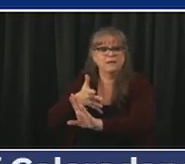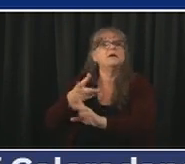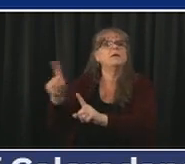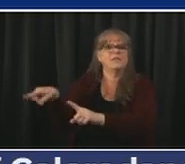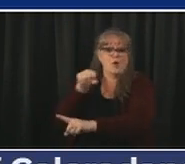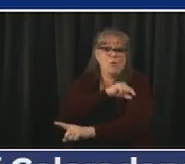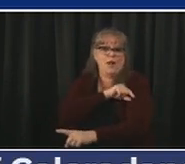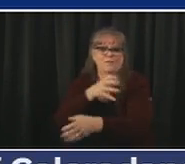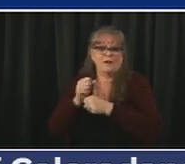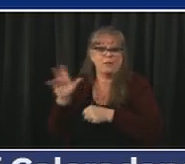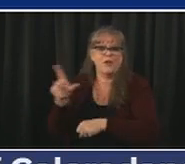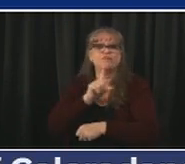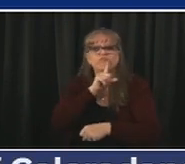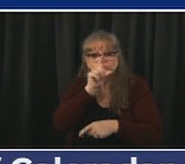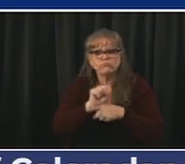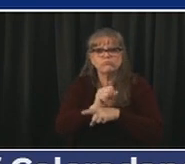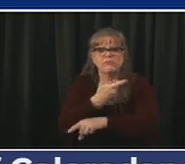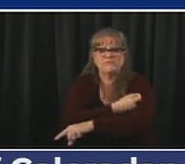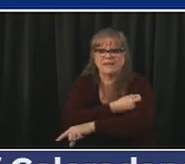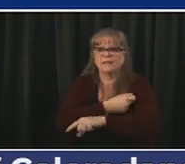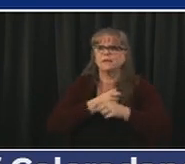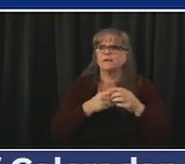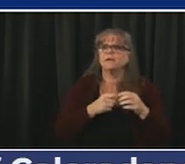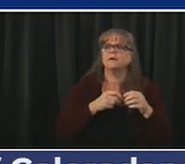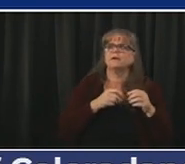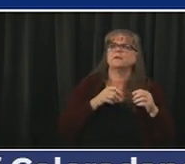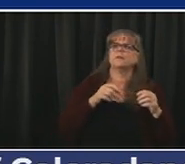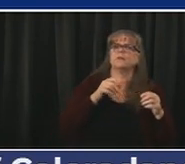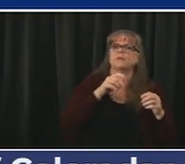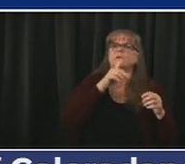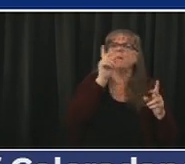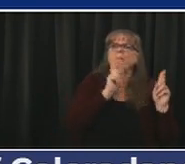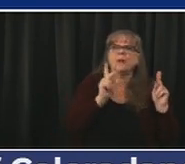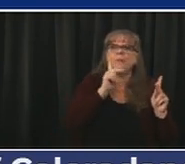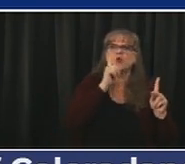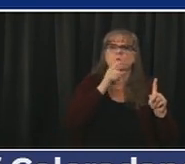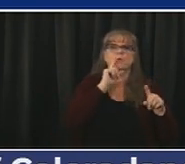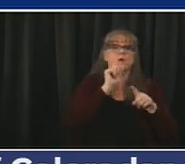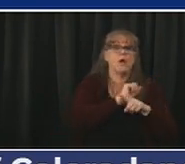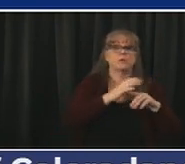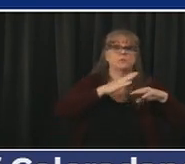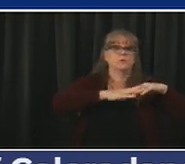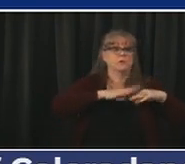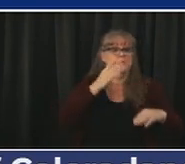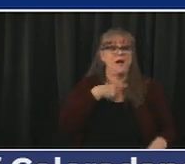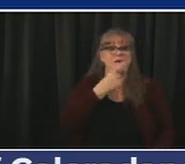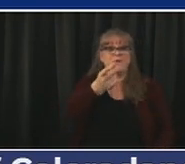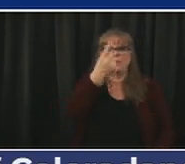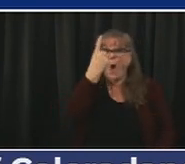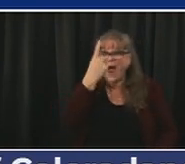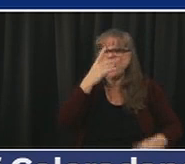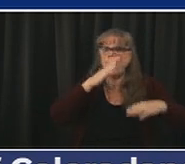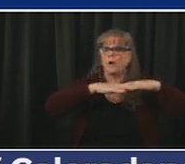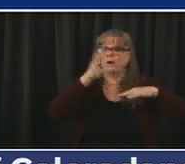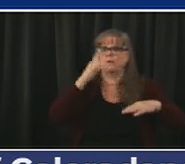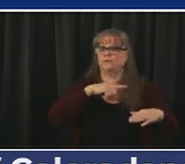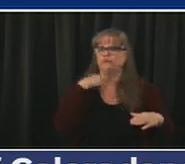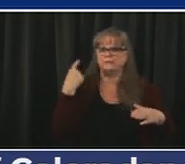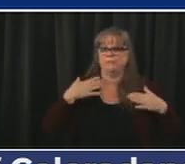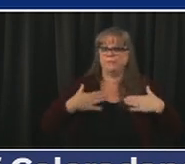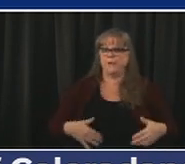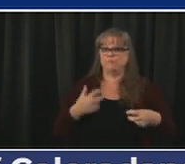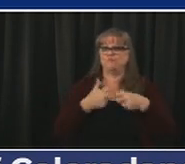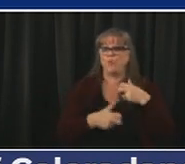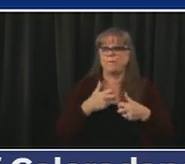This is a large phase. 1B4 will comprise approximately 2.5 million Coloradans.